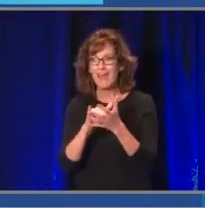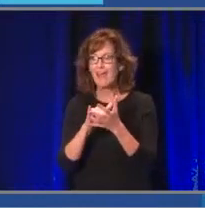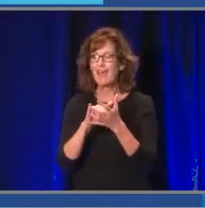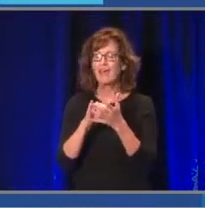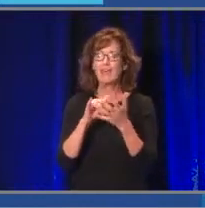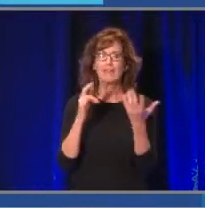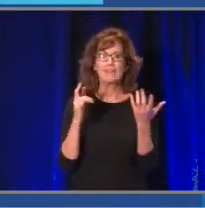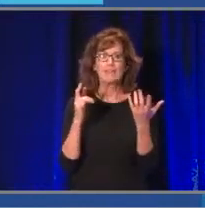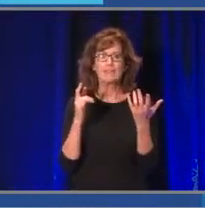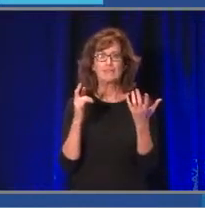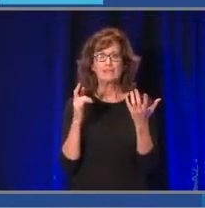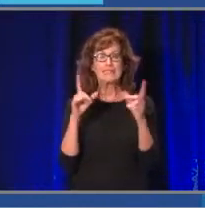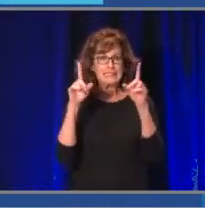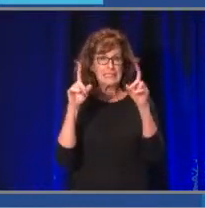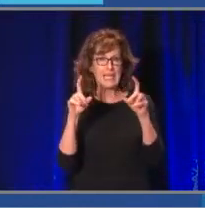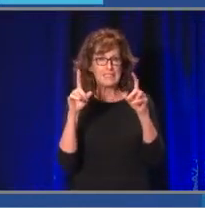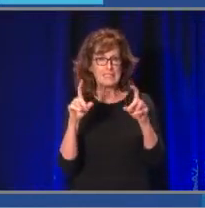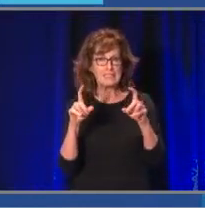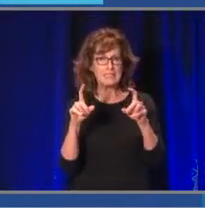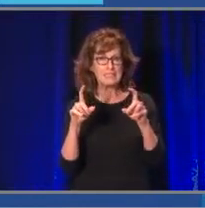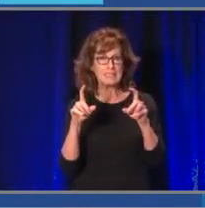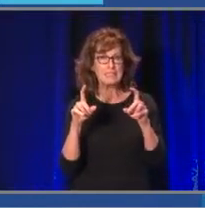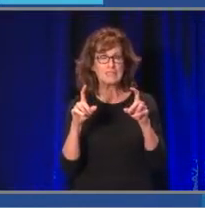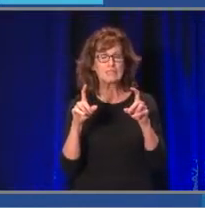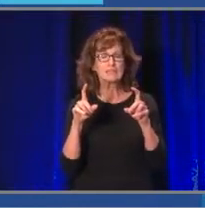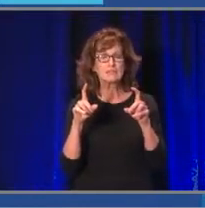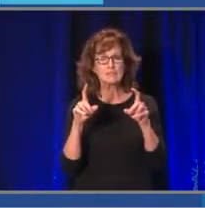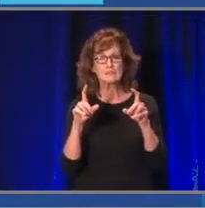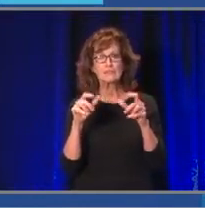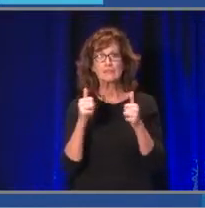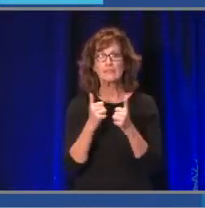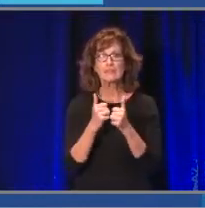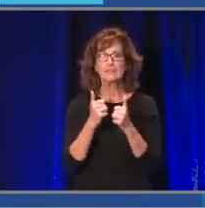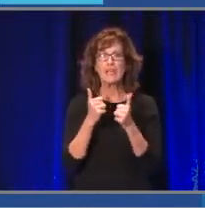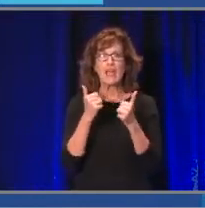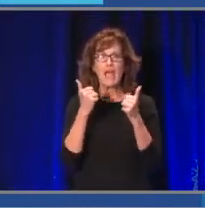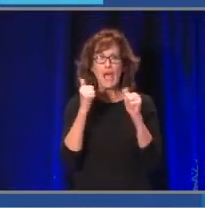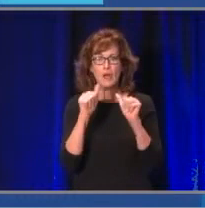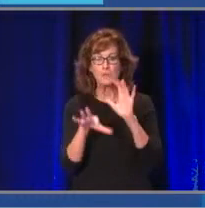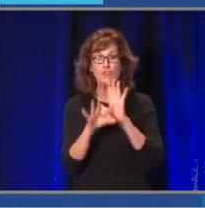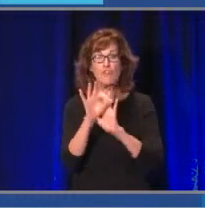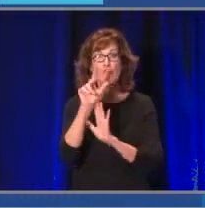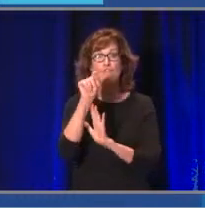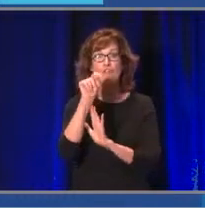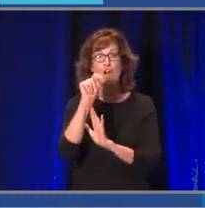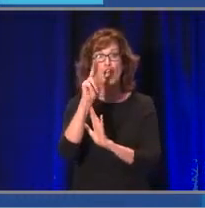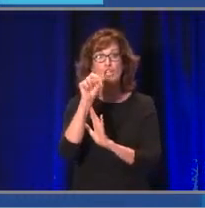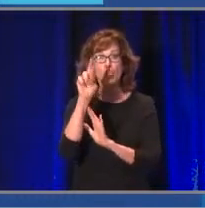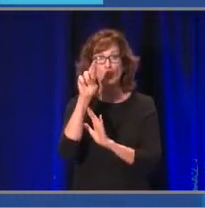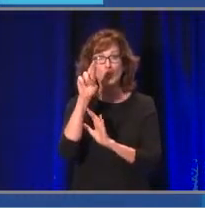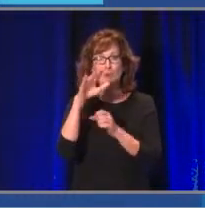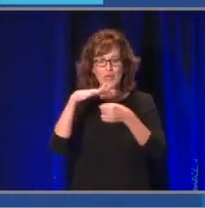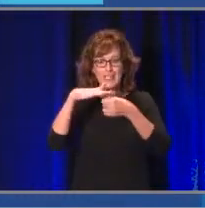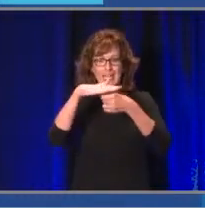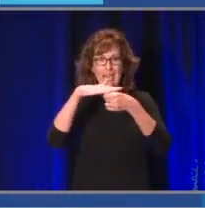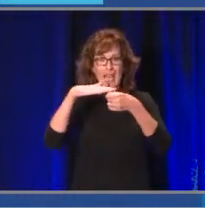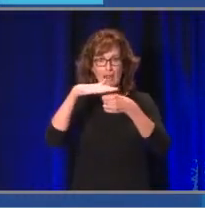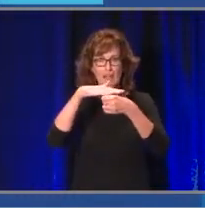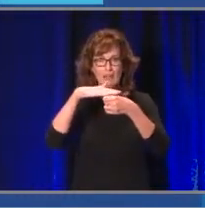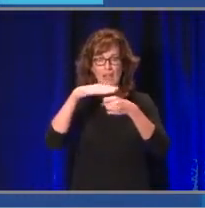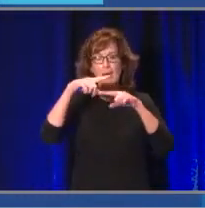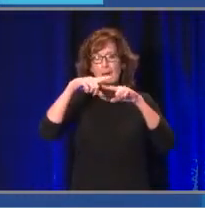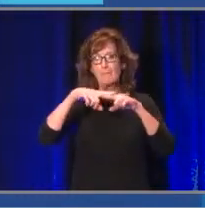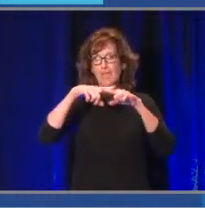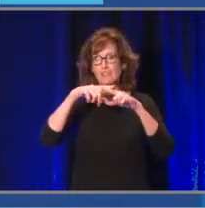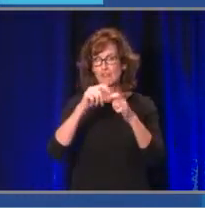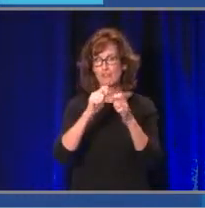you can sensitively detect the presence of a tumor within an area based on